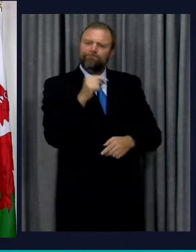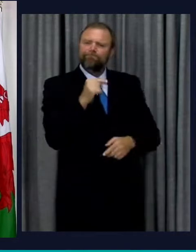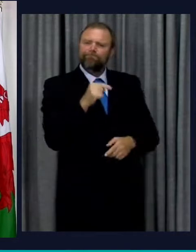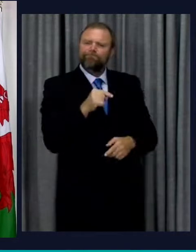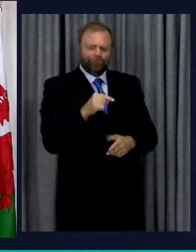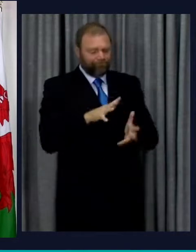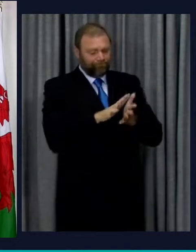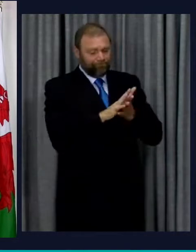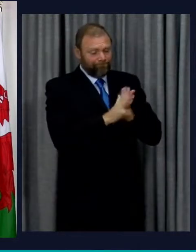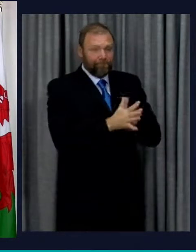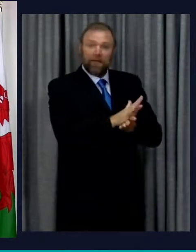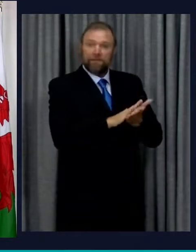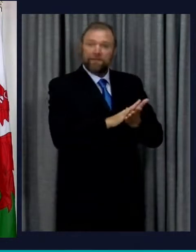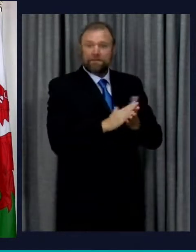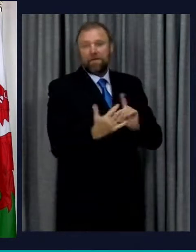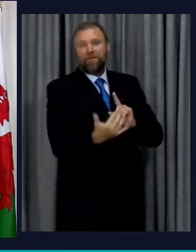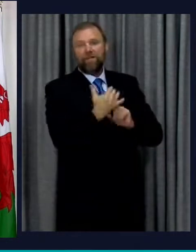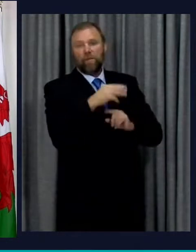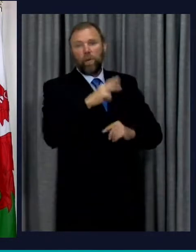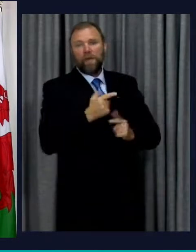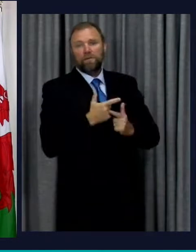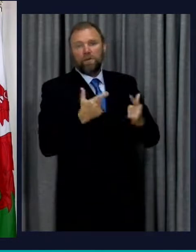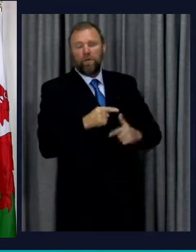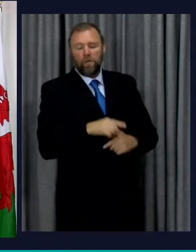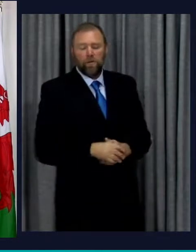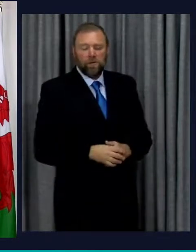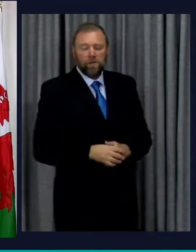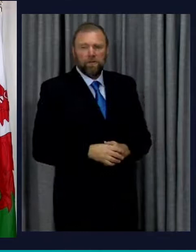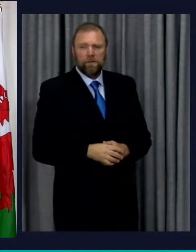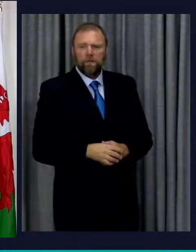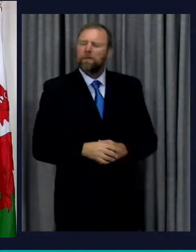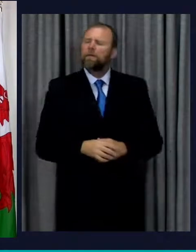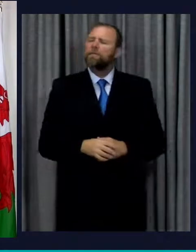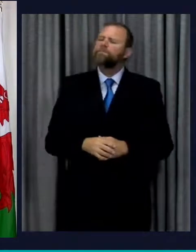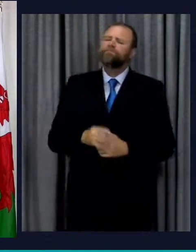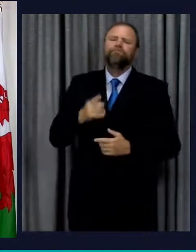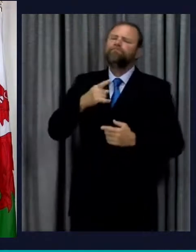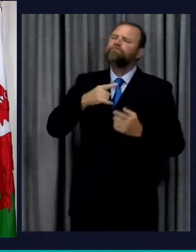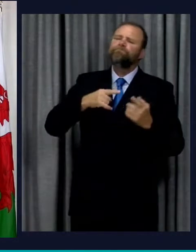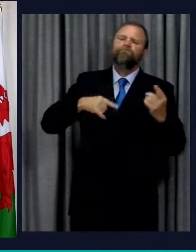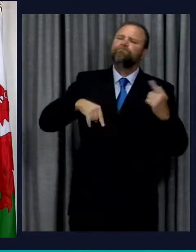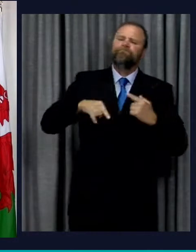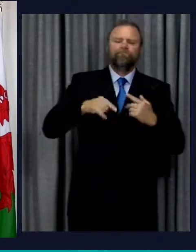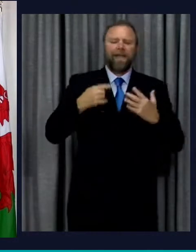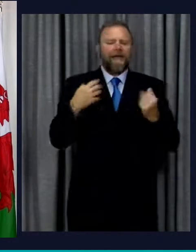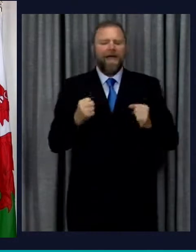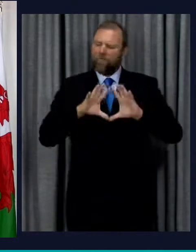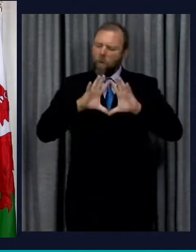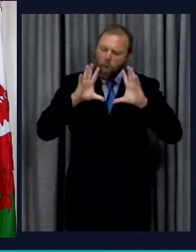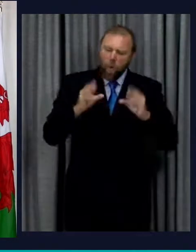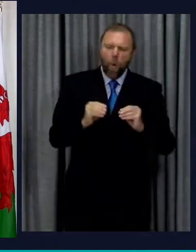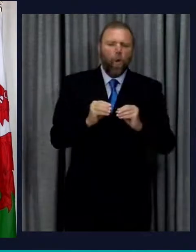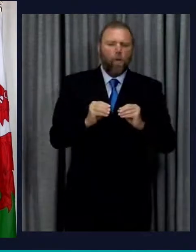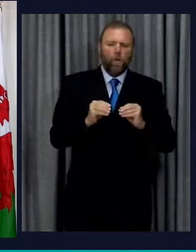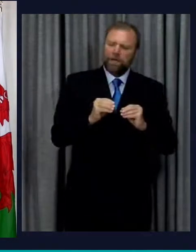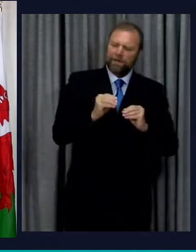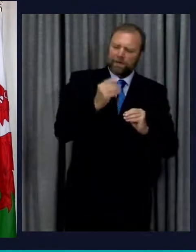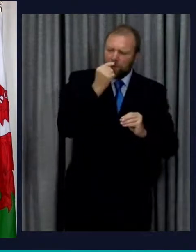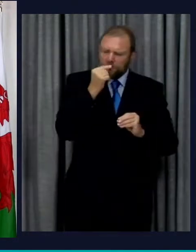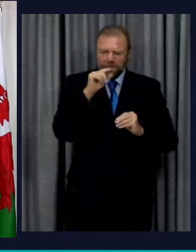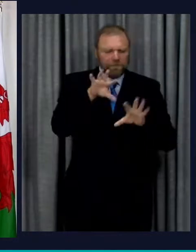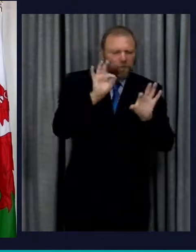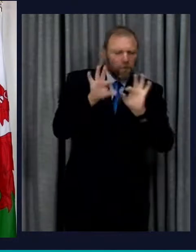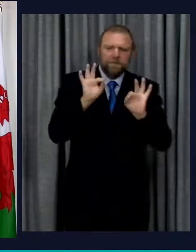upon Wales. We do not have all the levers, and the time is now for the UK government